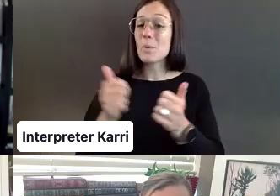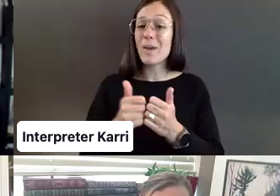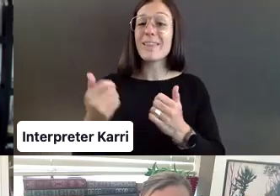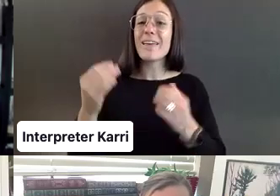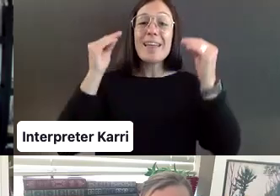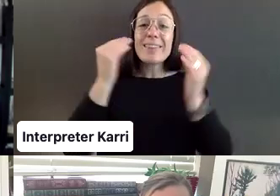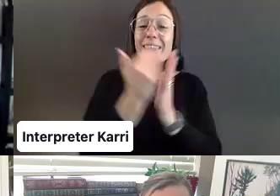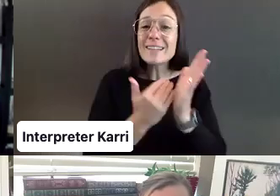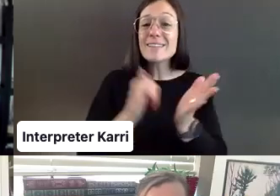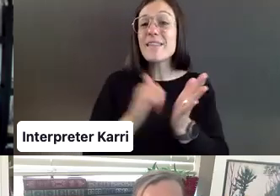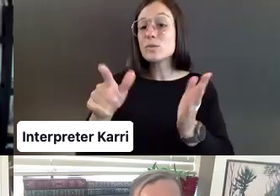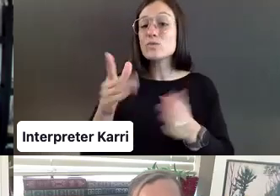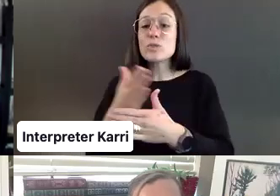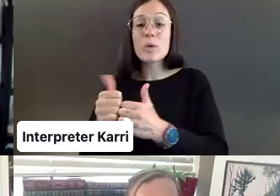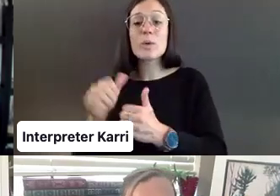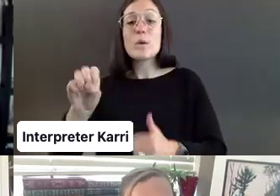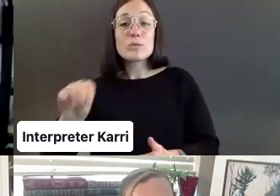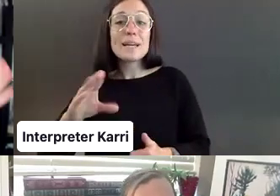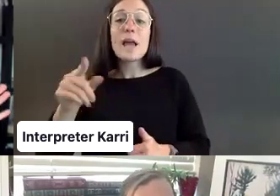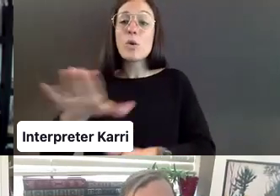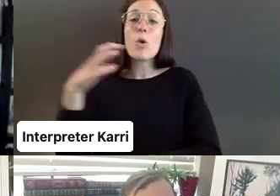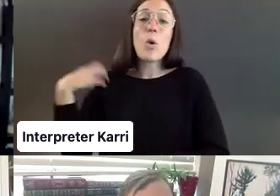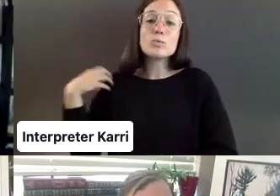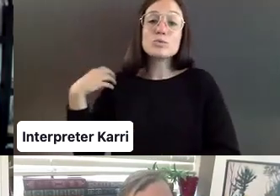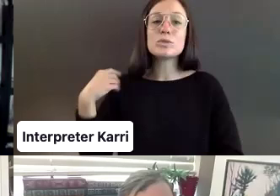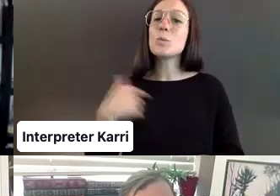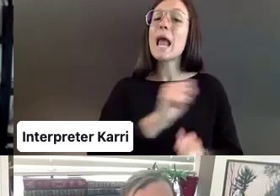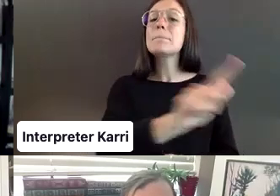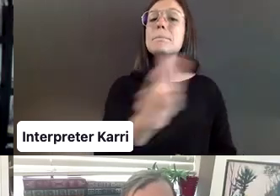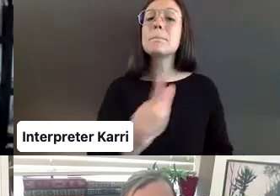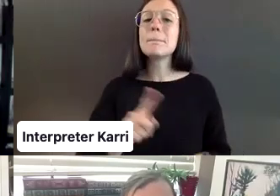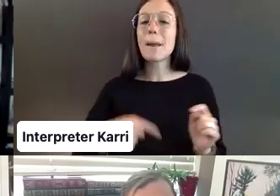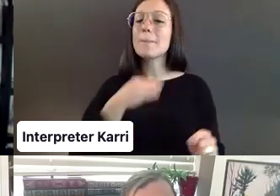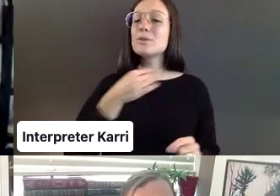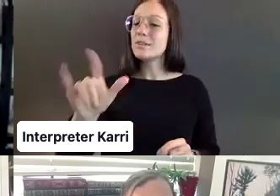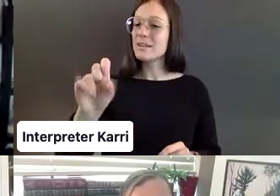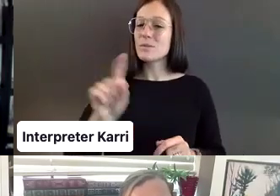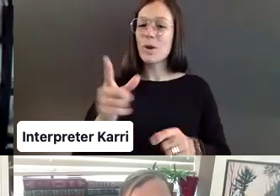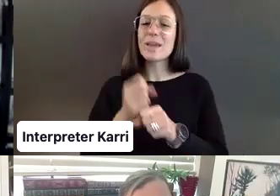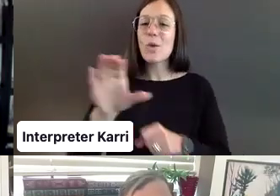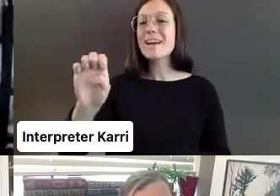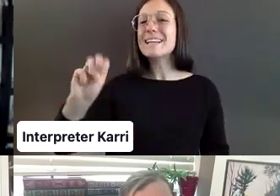through your social media and your coaching. But we could go around the room, but I'd love to hear where you get your empowerment from.